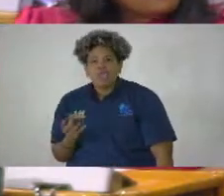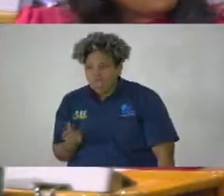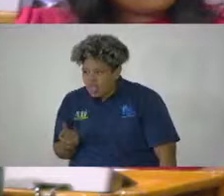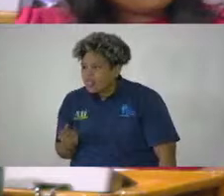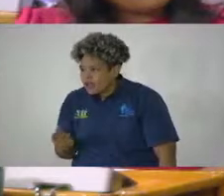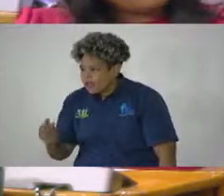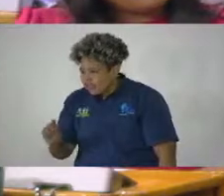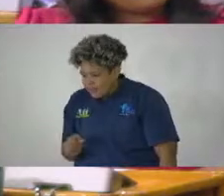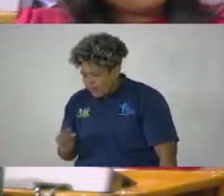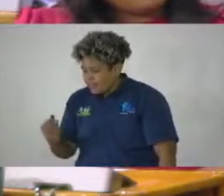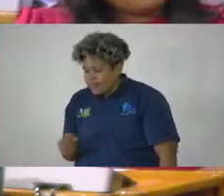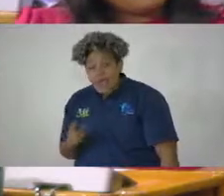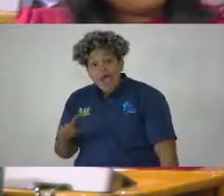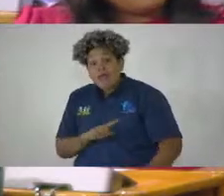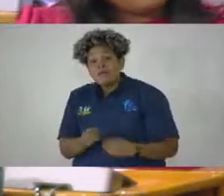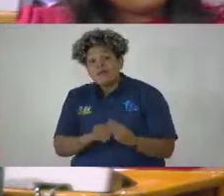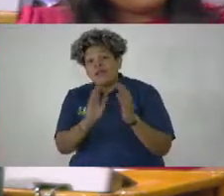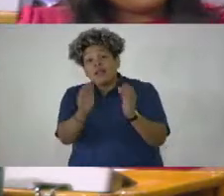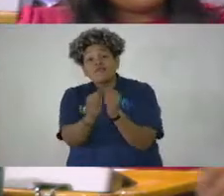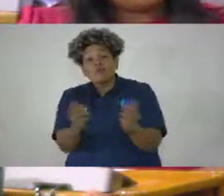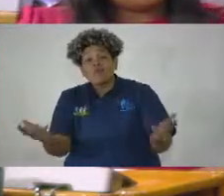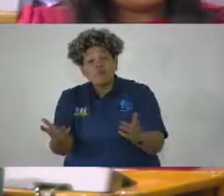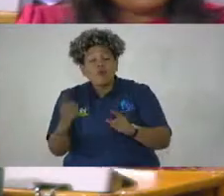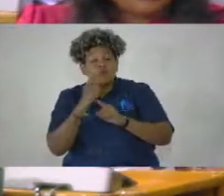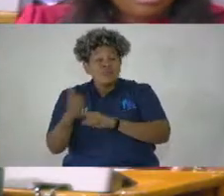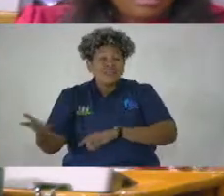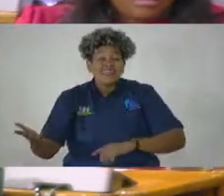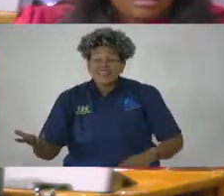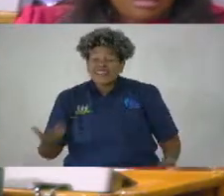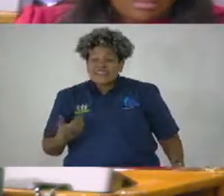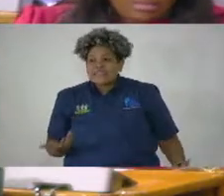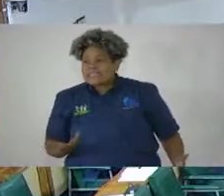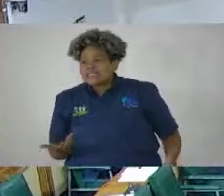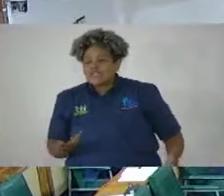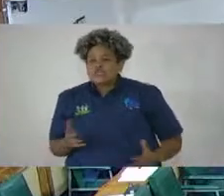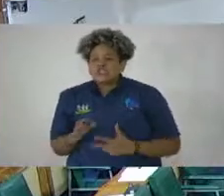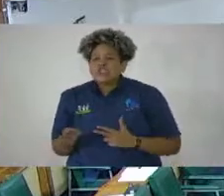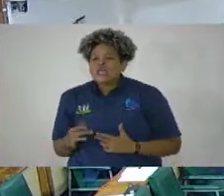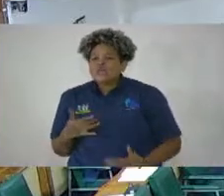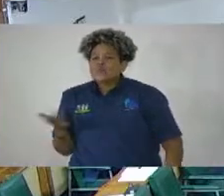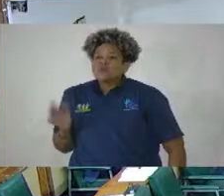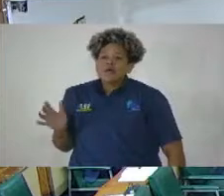with an unenviable choice.